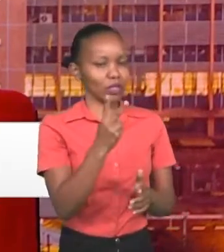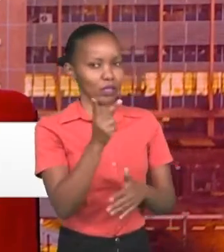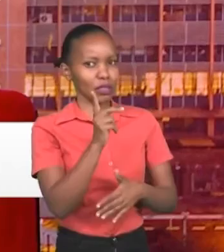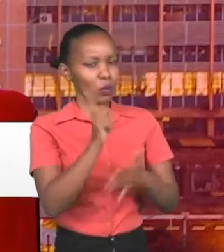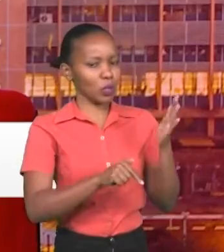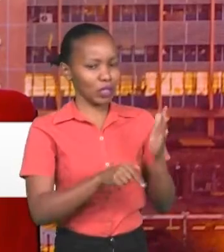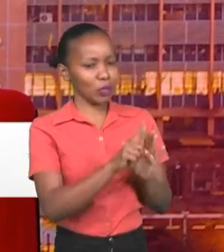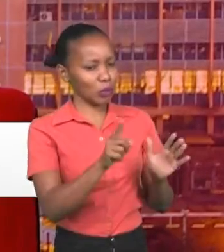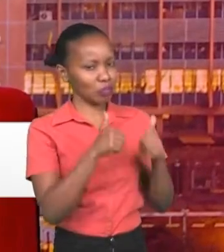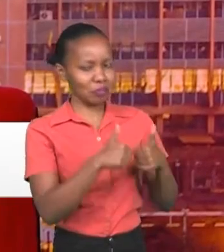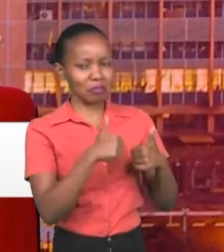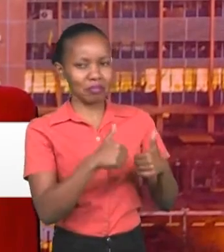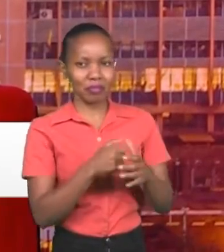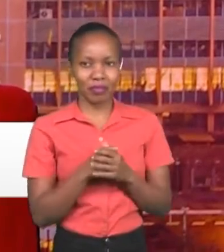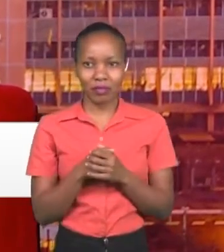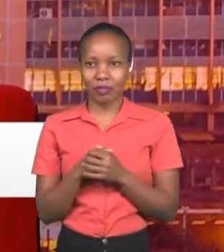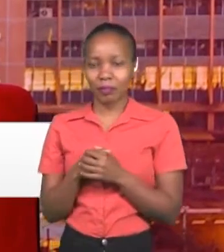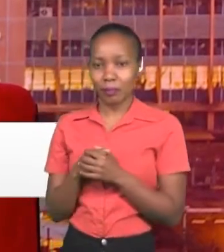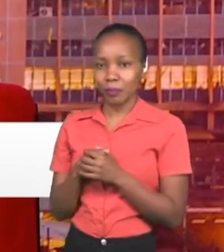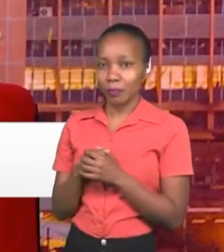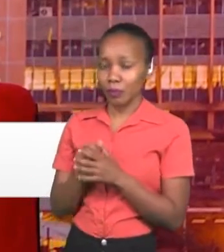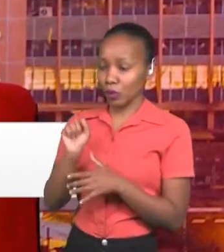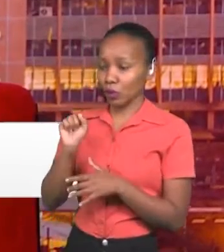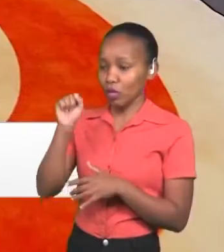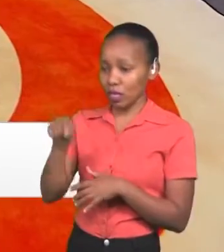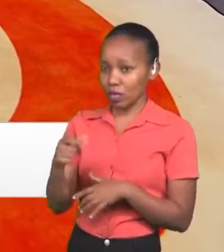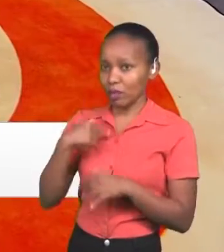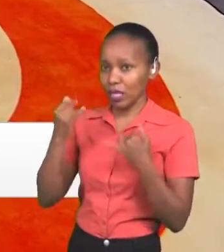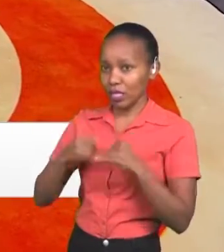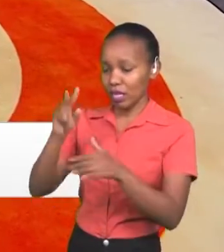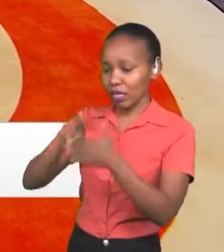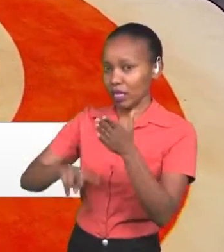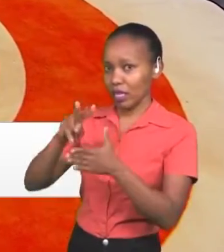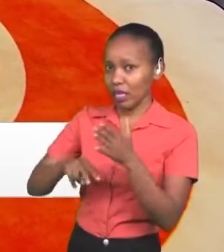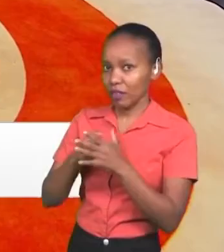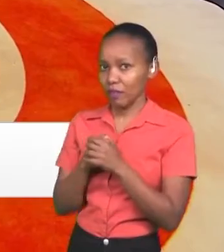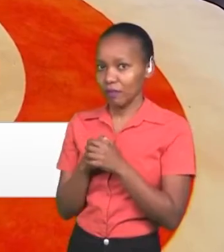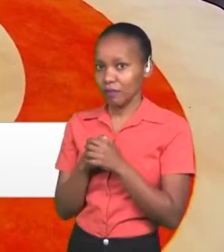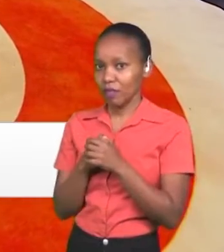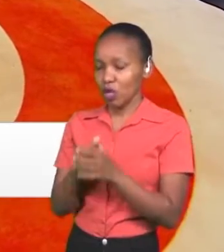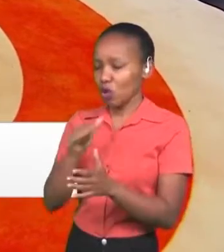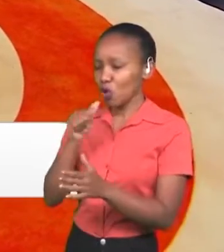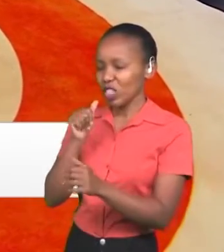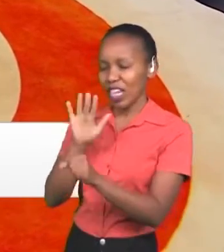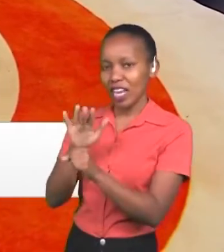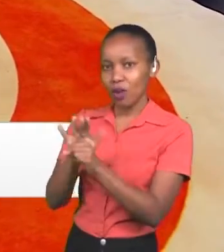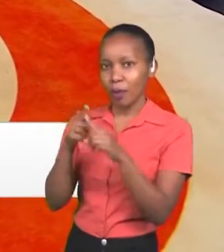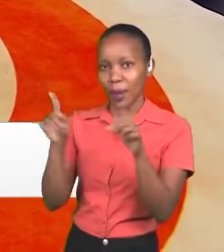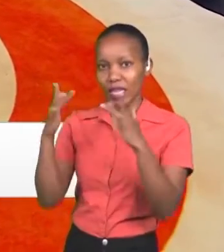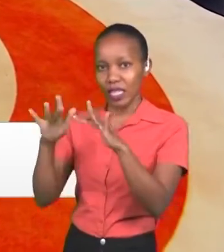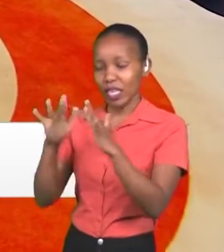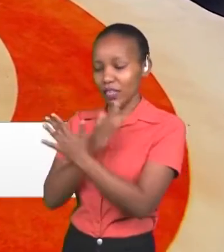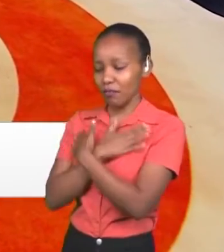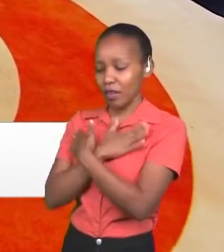Maji gani? Maji ya uwezo. So I try reading kidogo, not all, sio sana, but internet is my